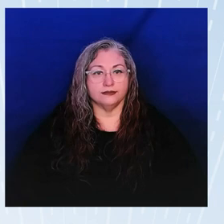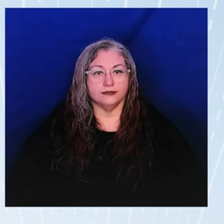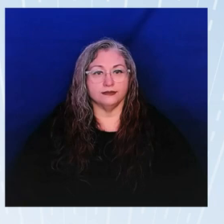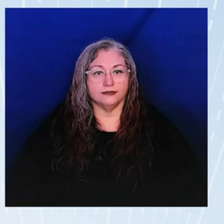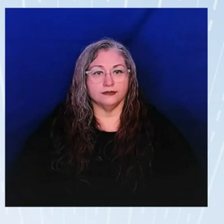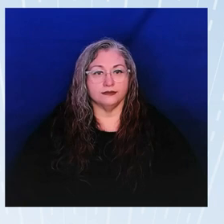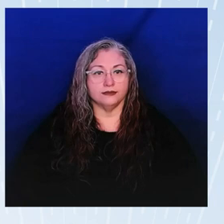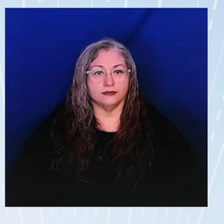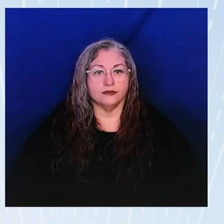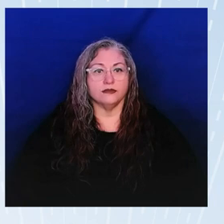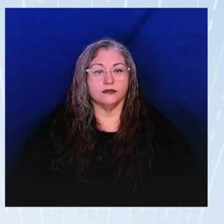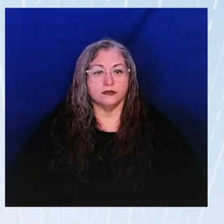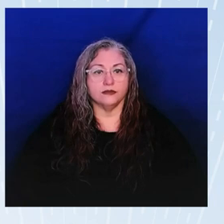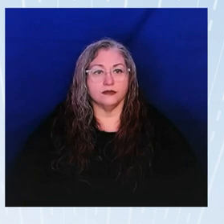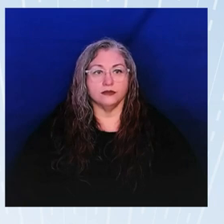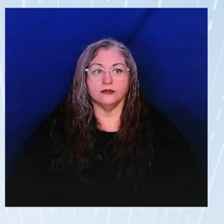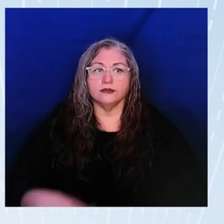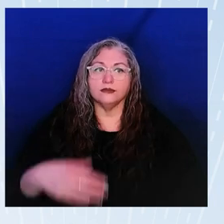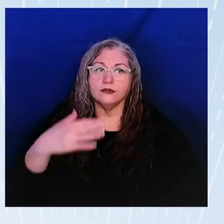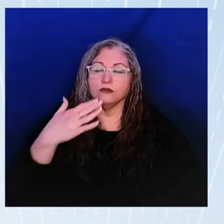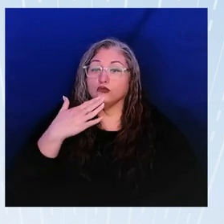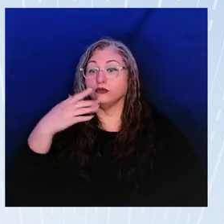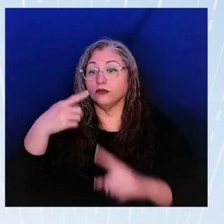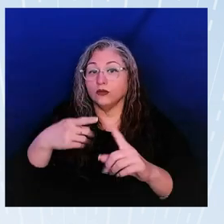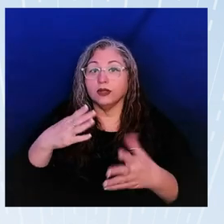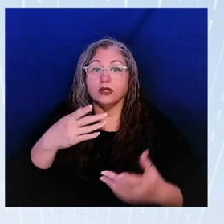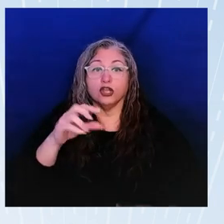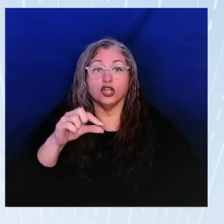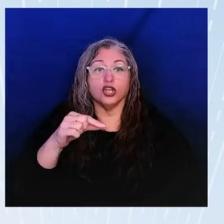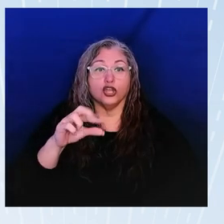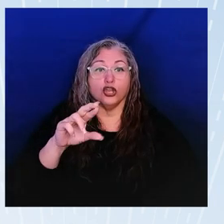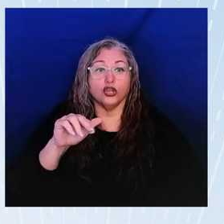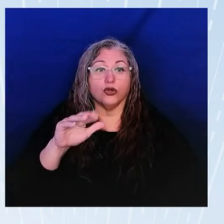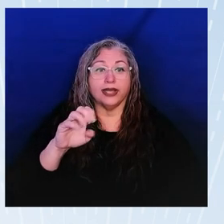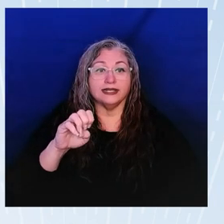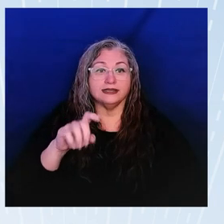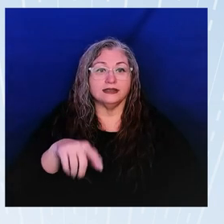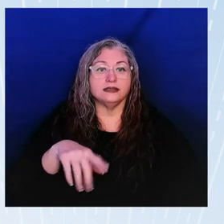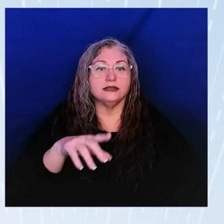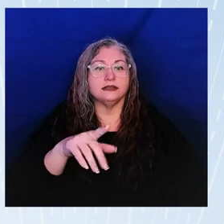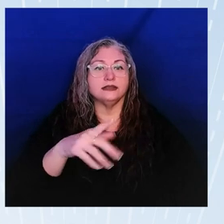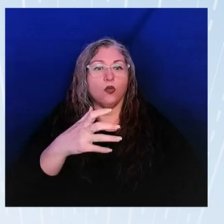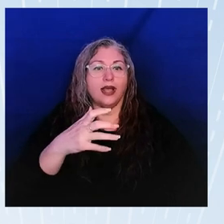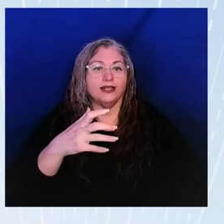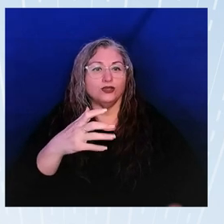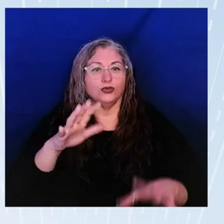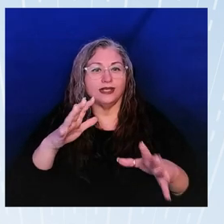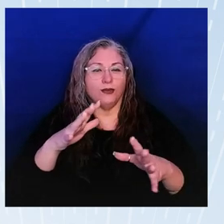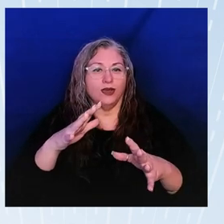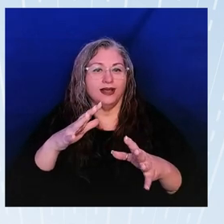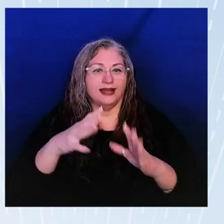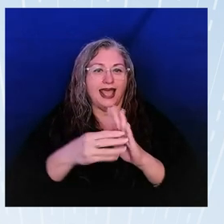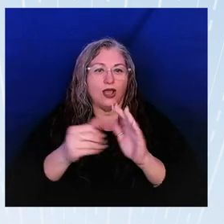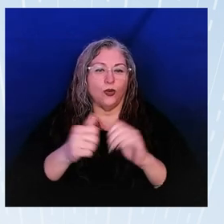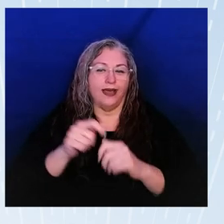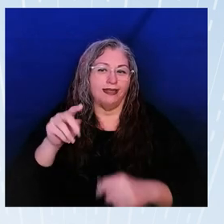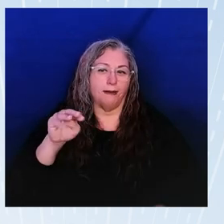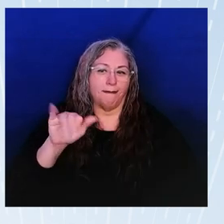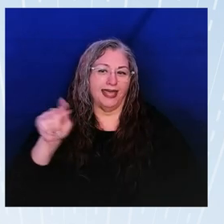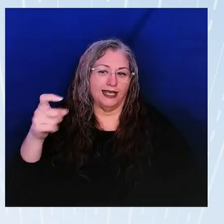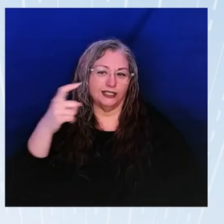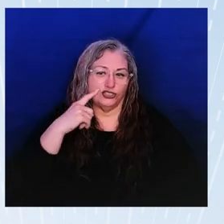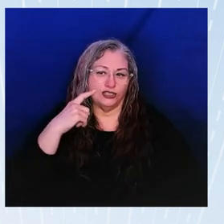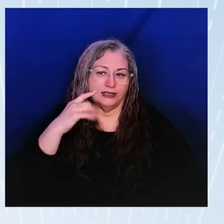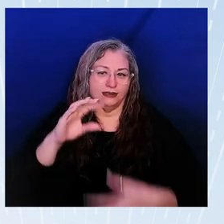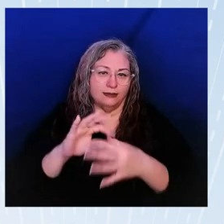Great point. Grace. I was going to somewhat echo what Mia just raised, but one